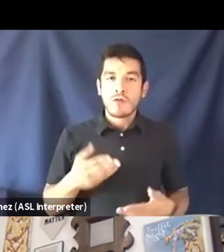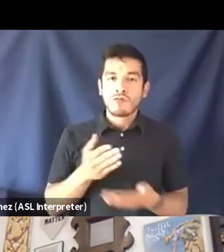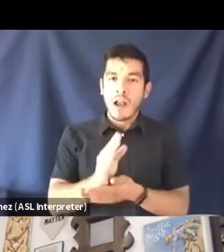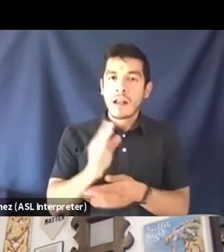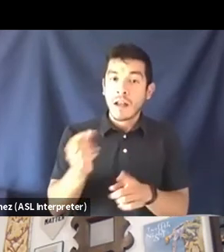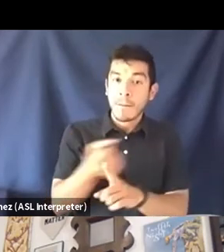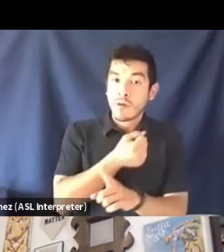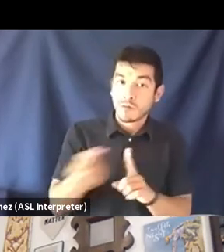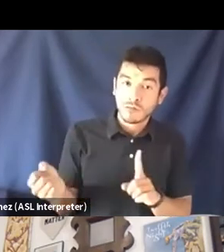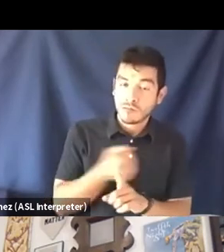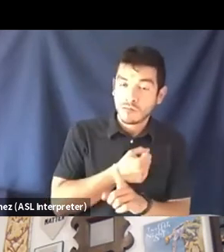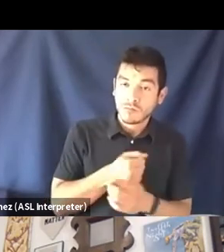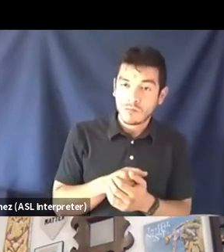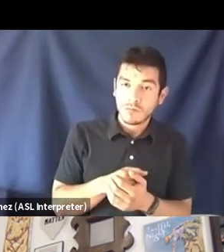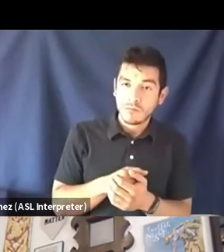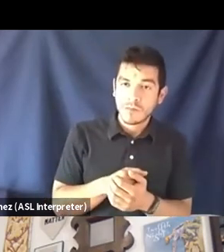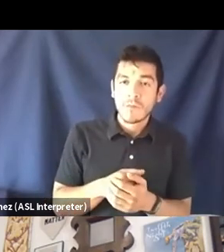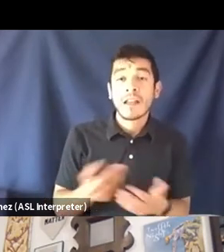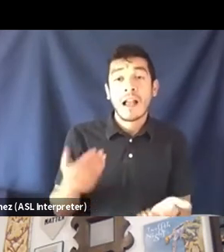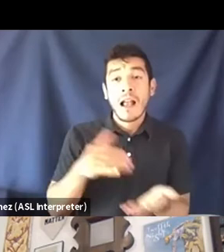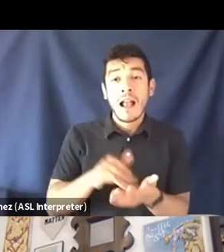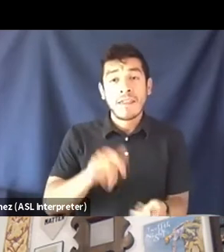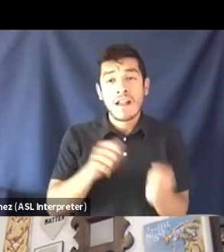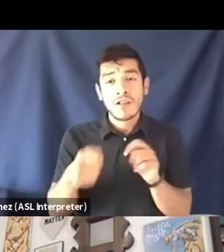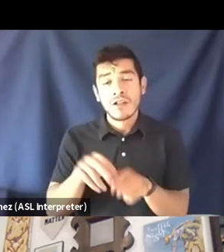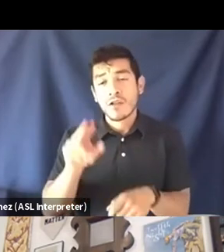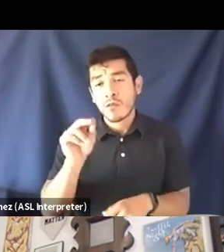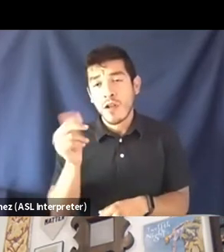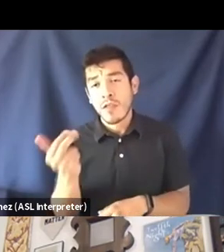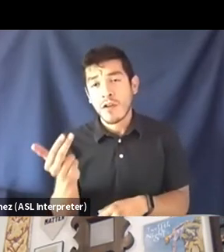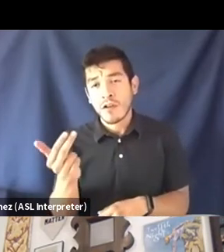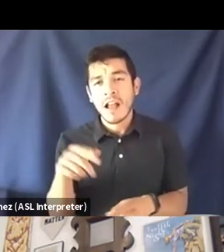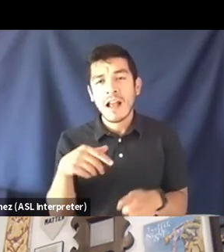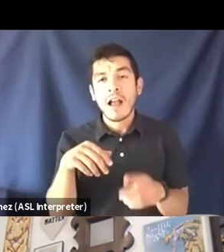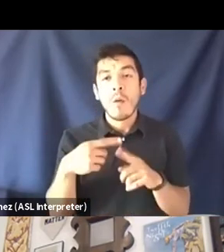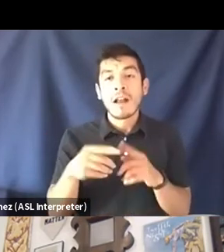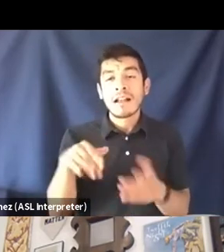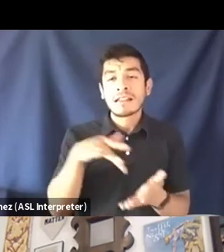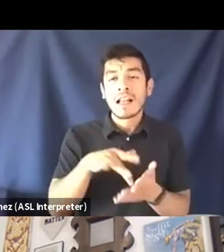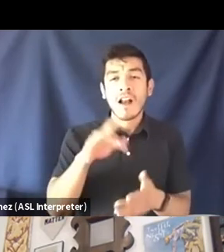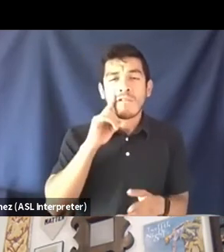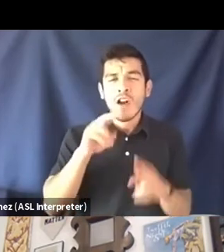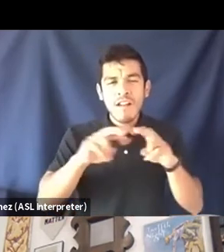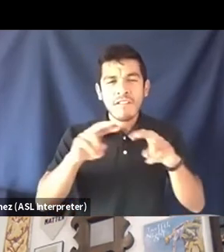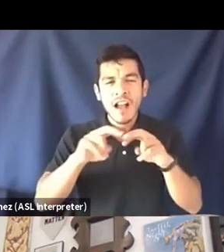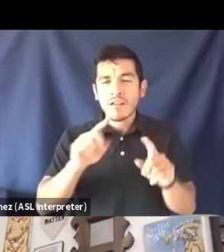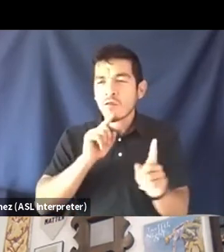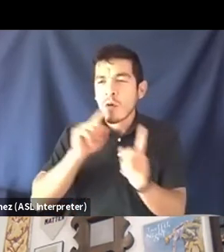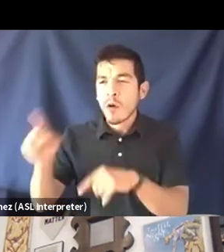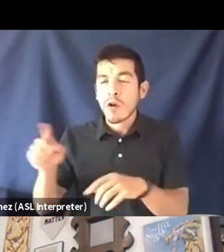all changed in 2013 when the Center for Investigative Reporting released their incredible